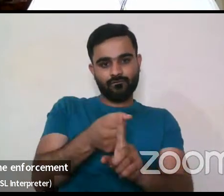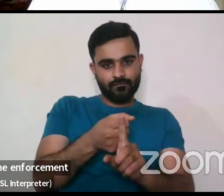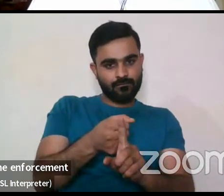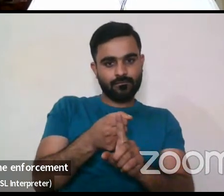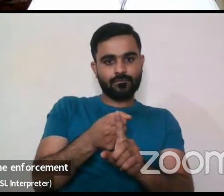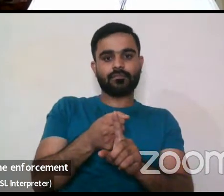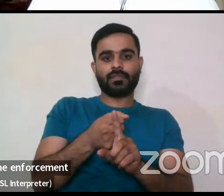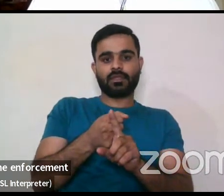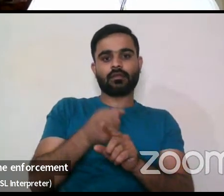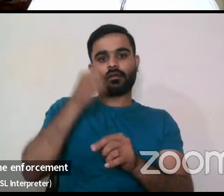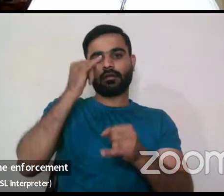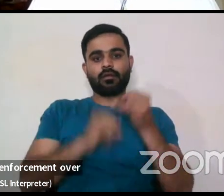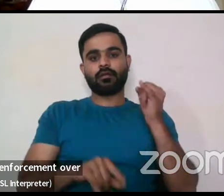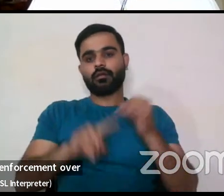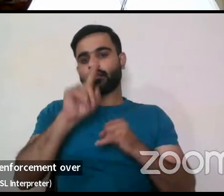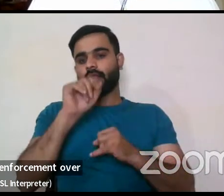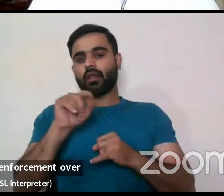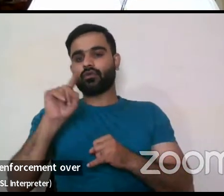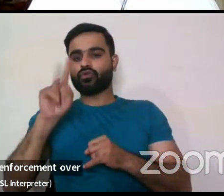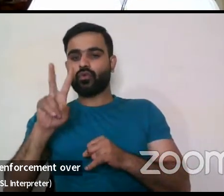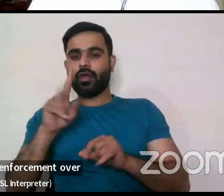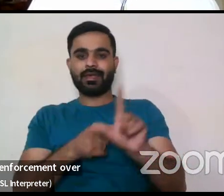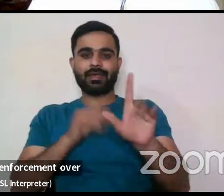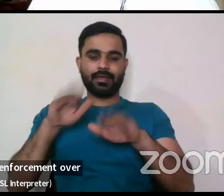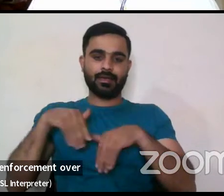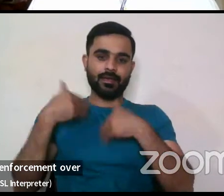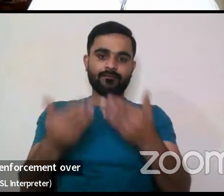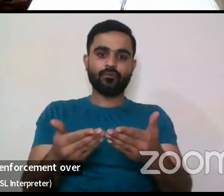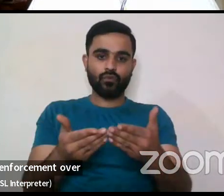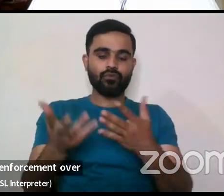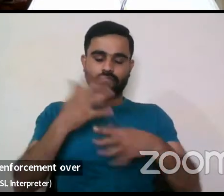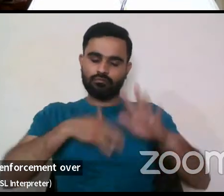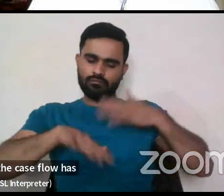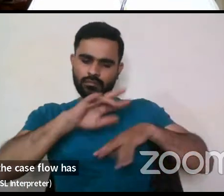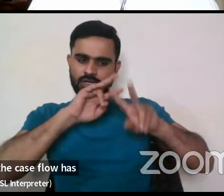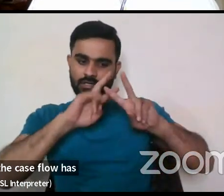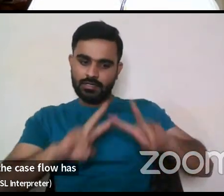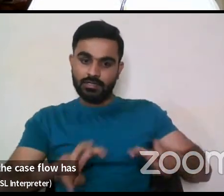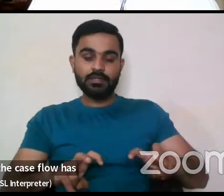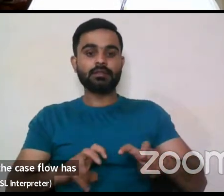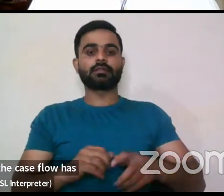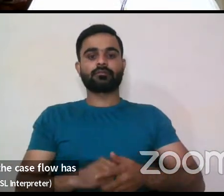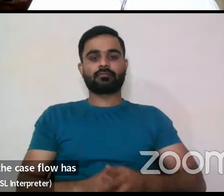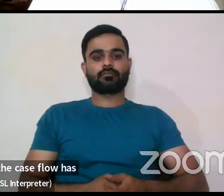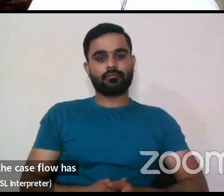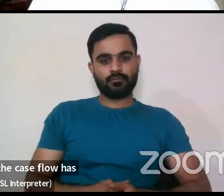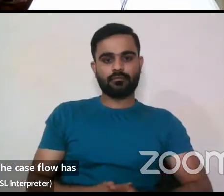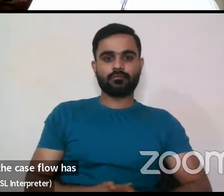the last 10 to 12 years, the case law has been analyzed and